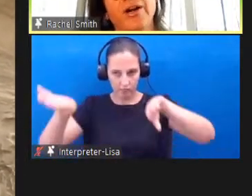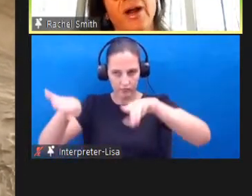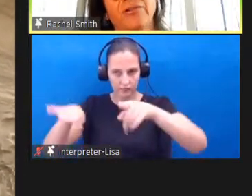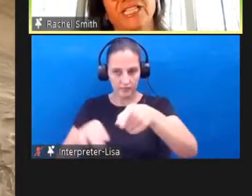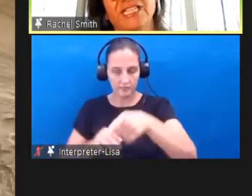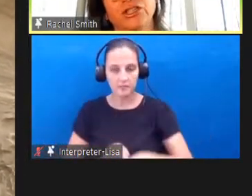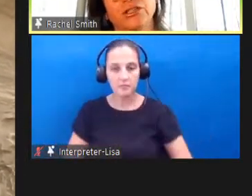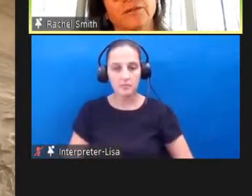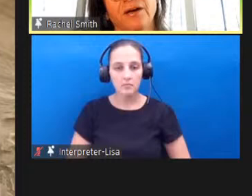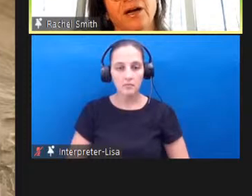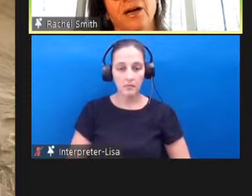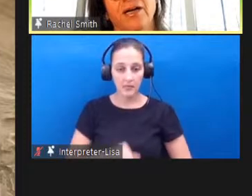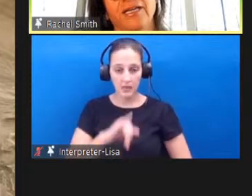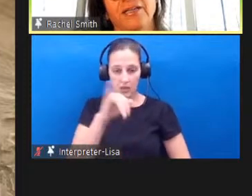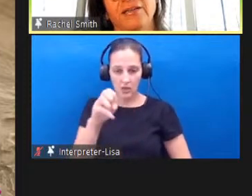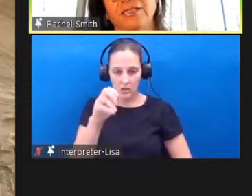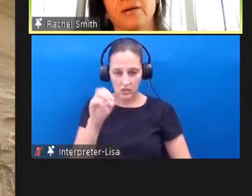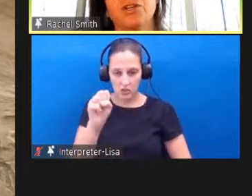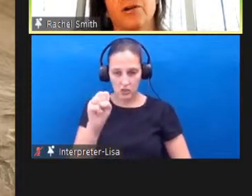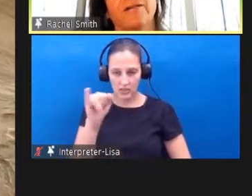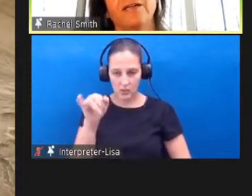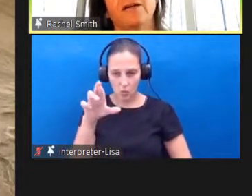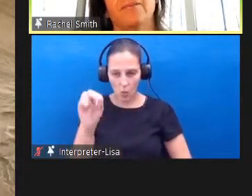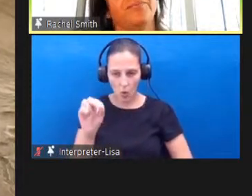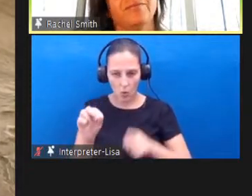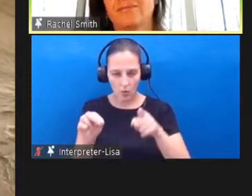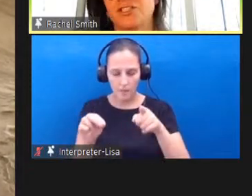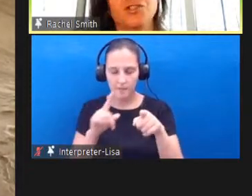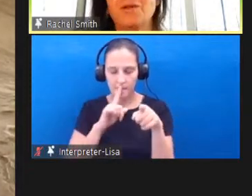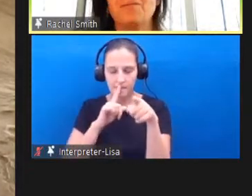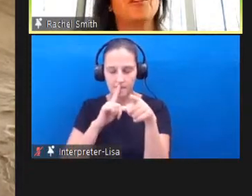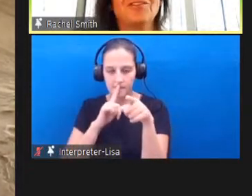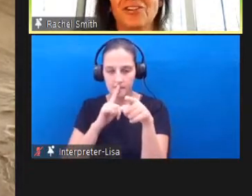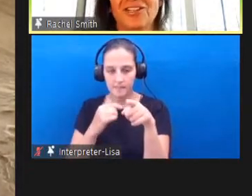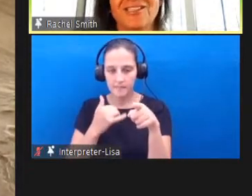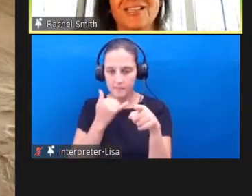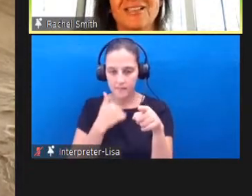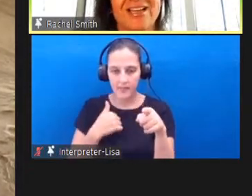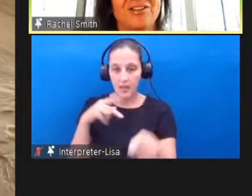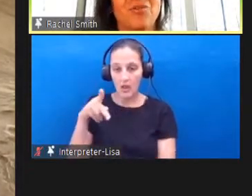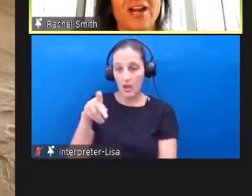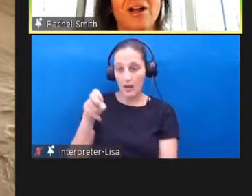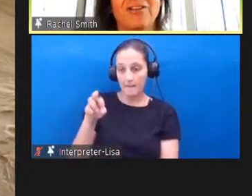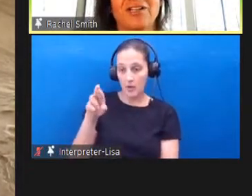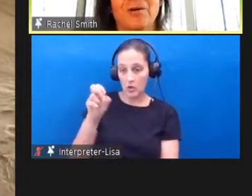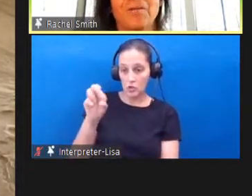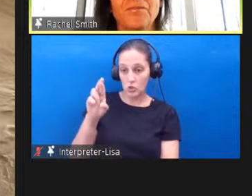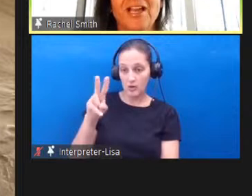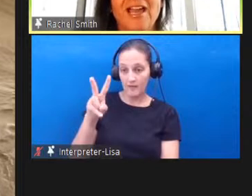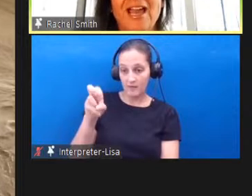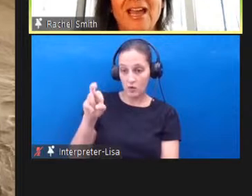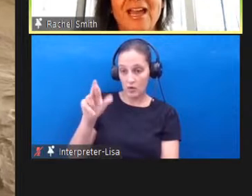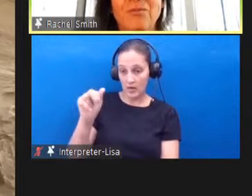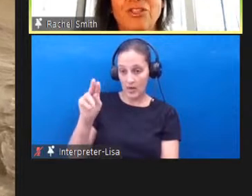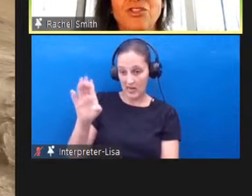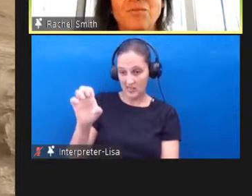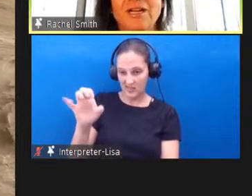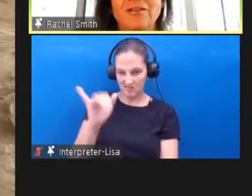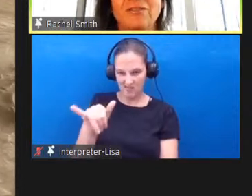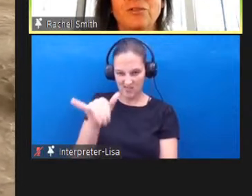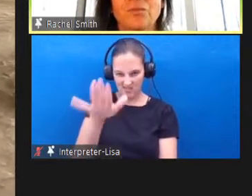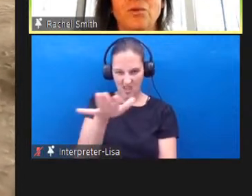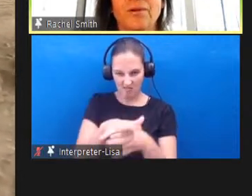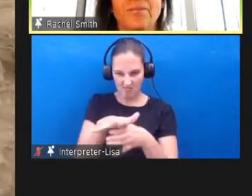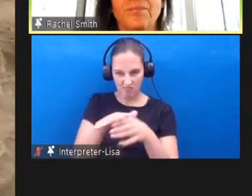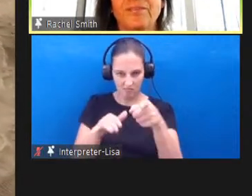Jezero is right around here in this, excuse me, Perseverance is landed right about here. And we can zoom